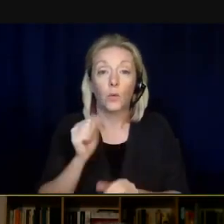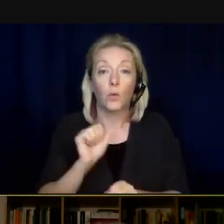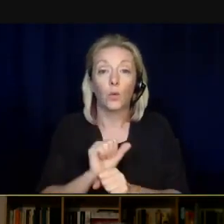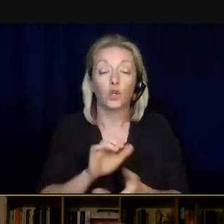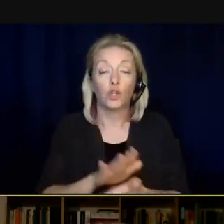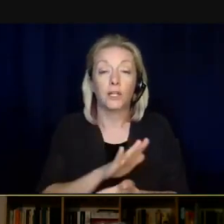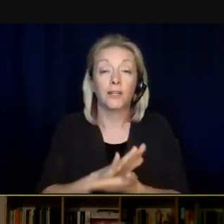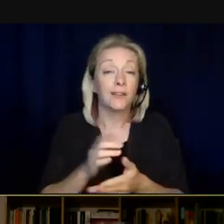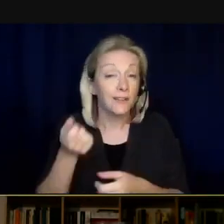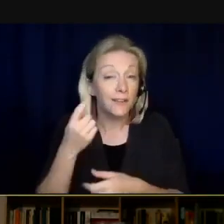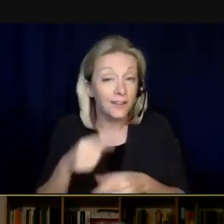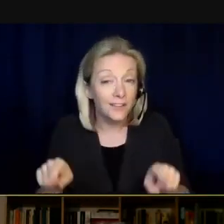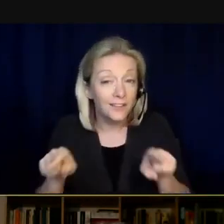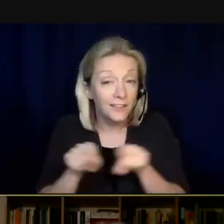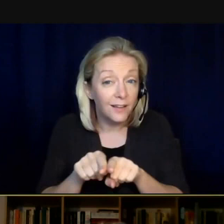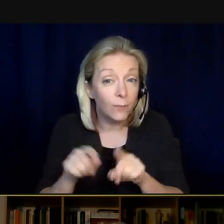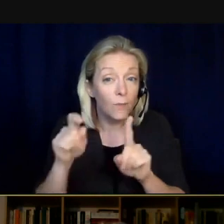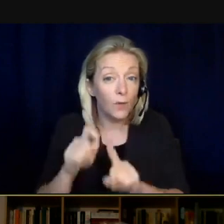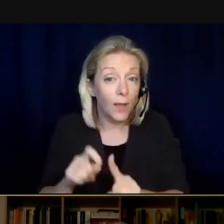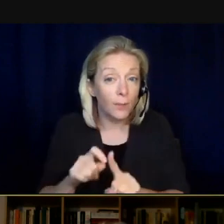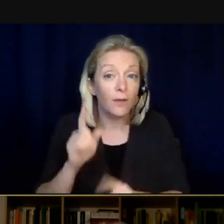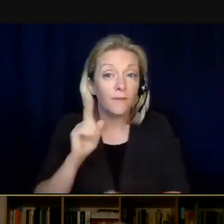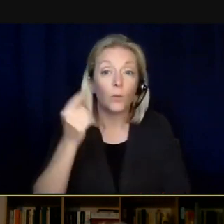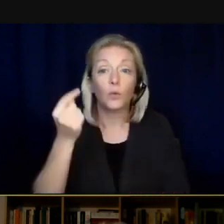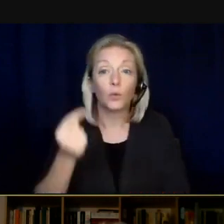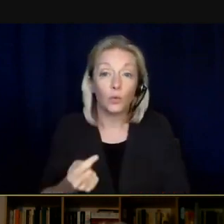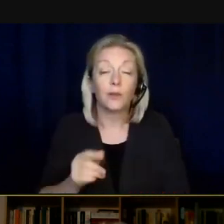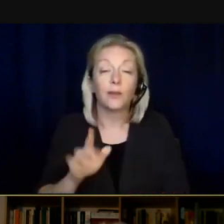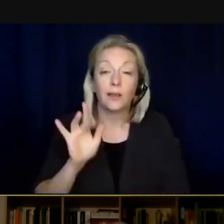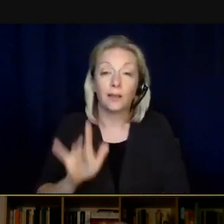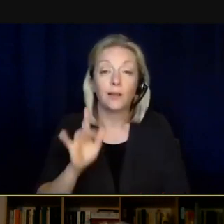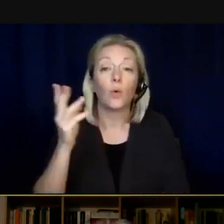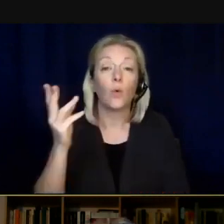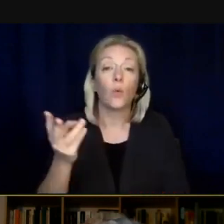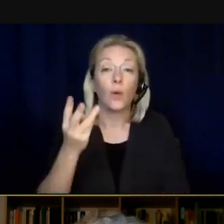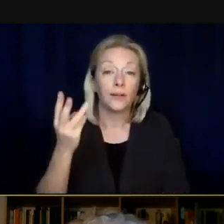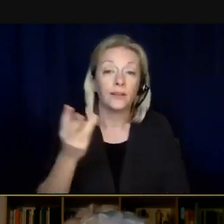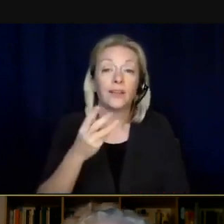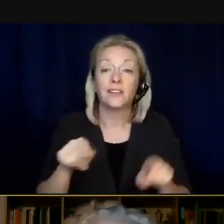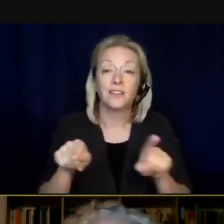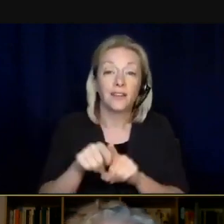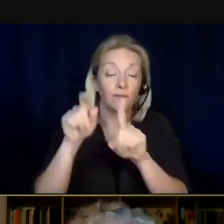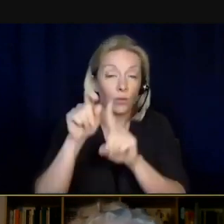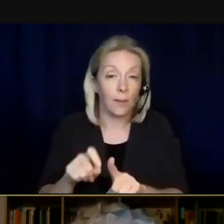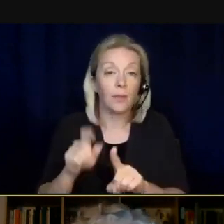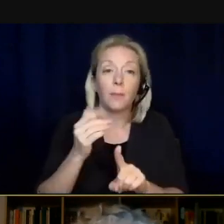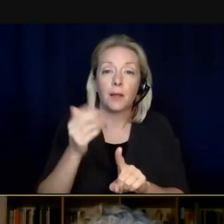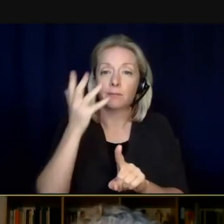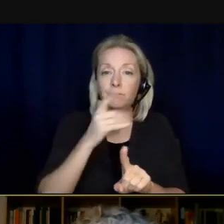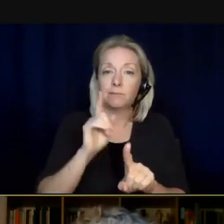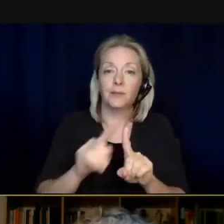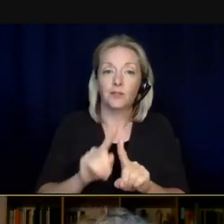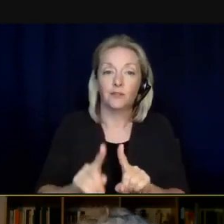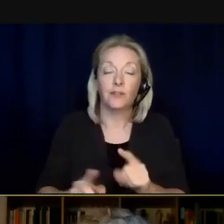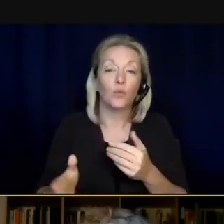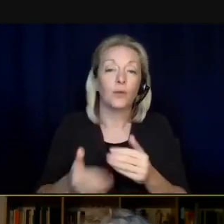same vocabulary, Tuesday. Click Wednesday. Okay, makes it super fast to make some